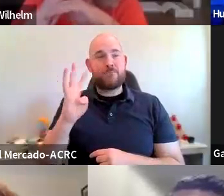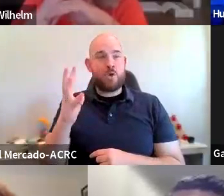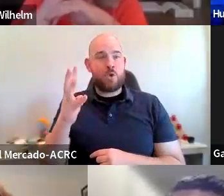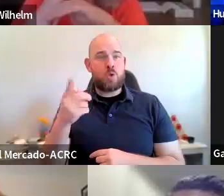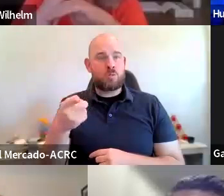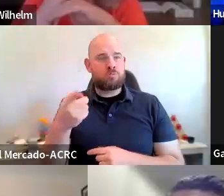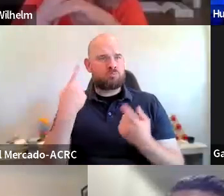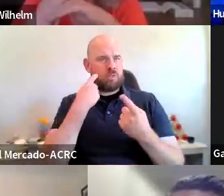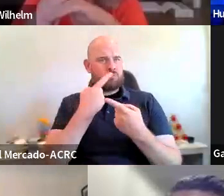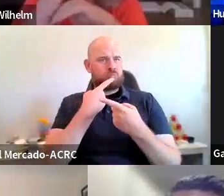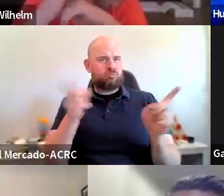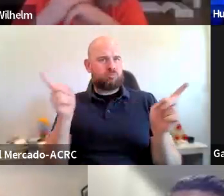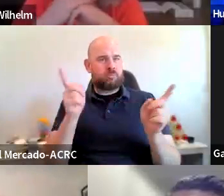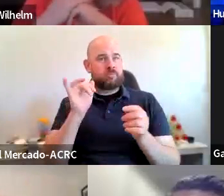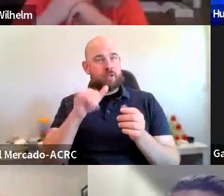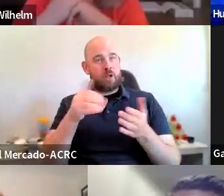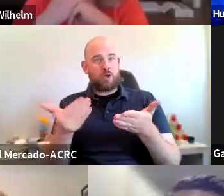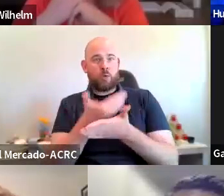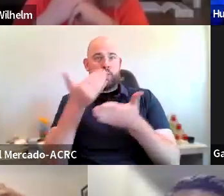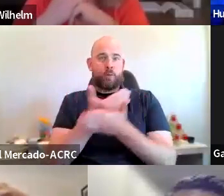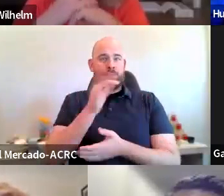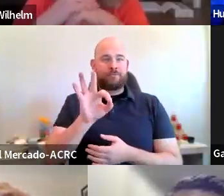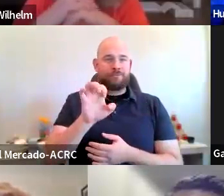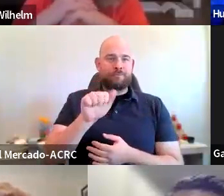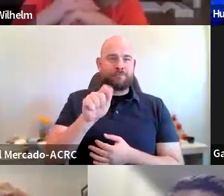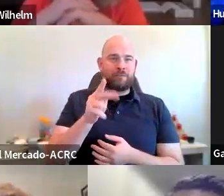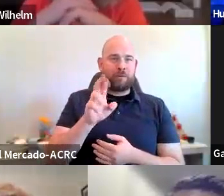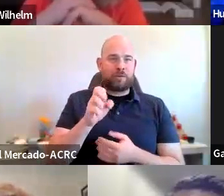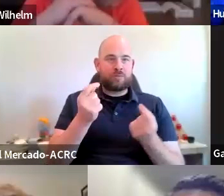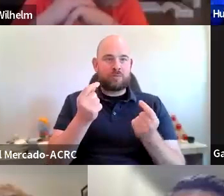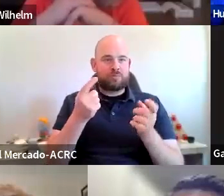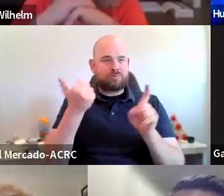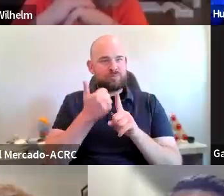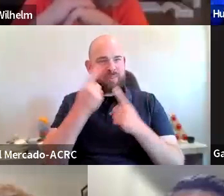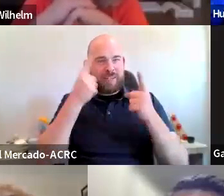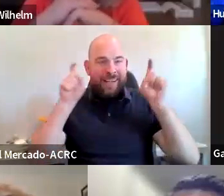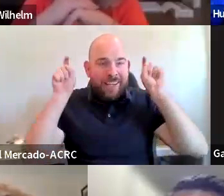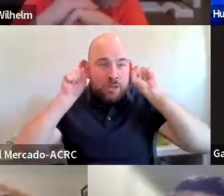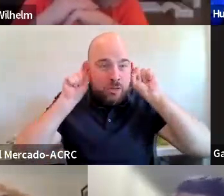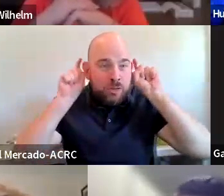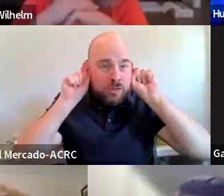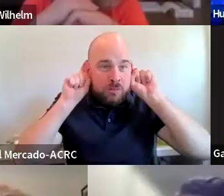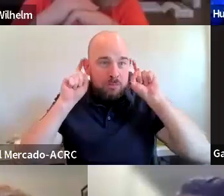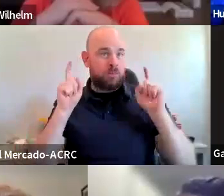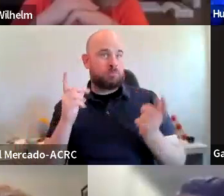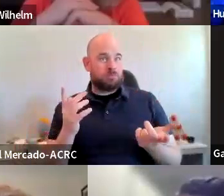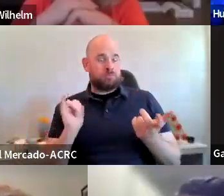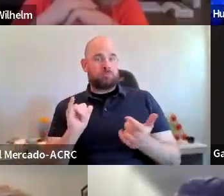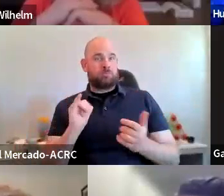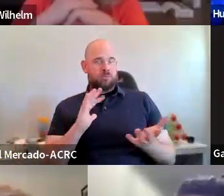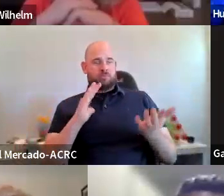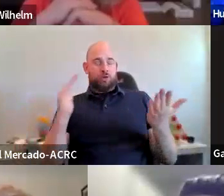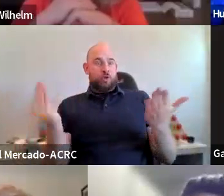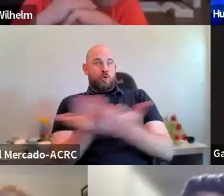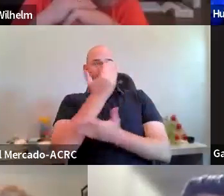Apple AirPods, it's the 4th generation that they just announced. There's a new feature that they